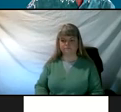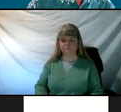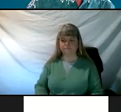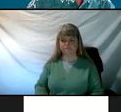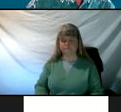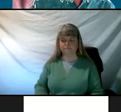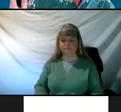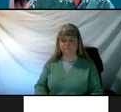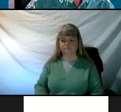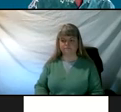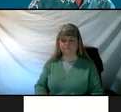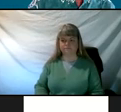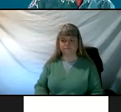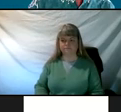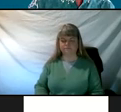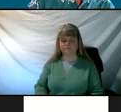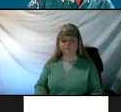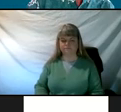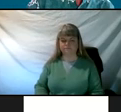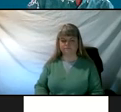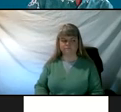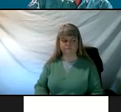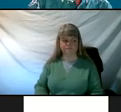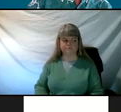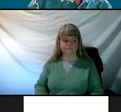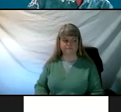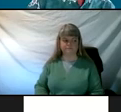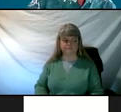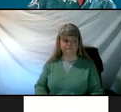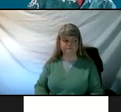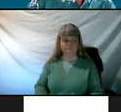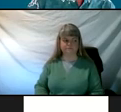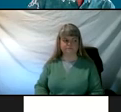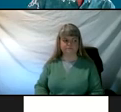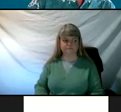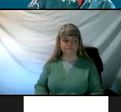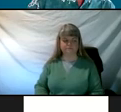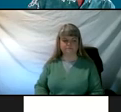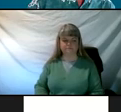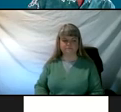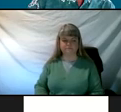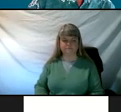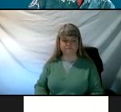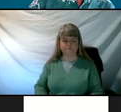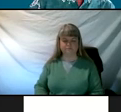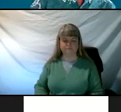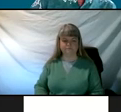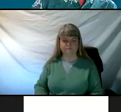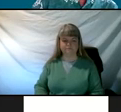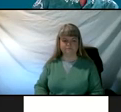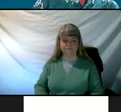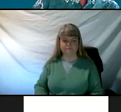should be fine, but things can happen. So feel free to contact me. If you have any concerns or other questions, just email